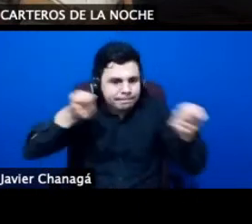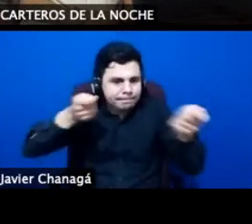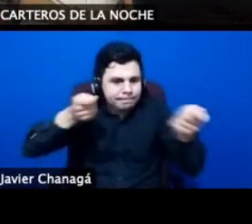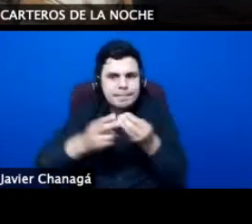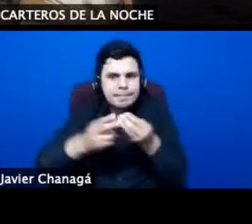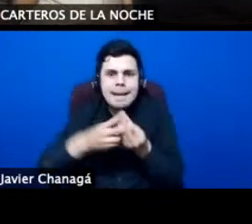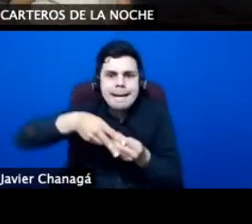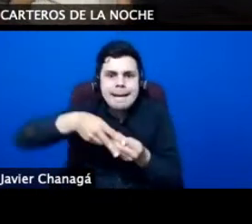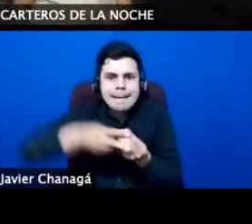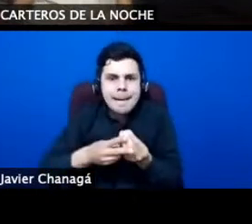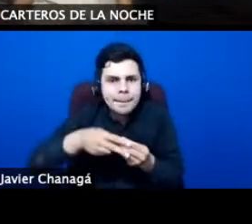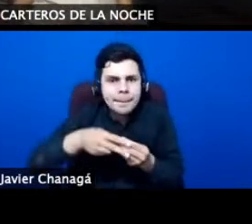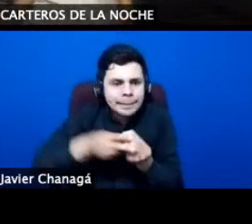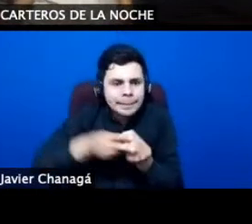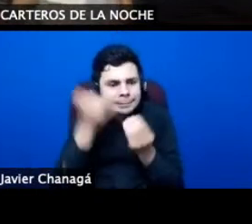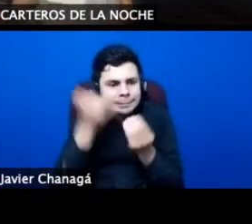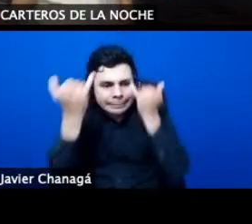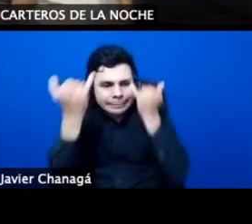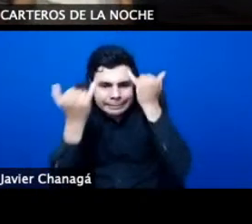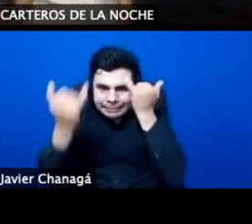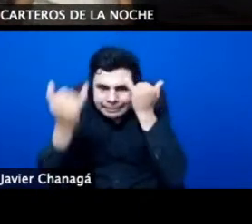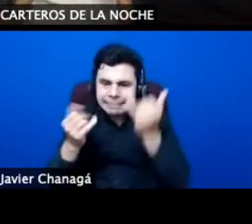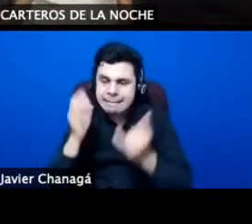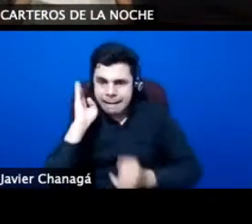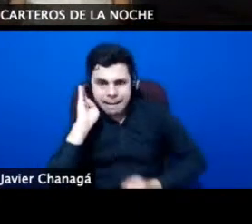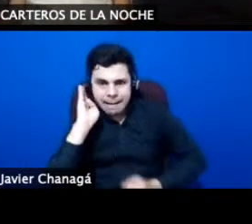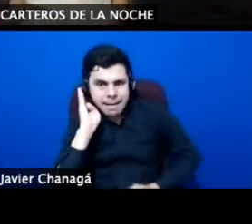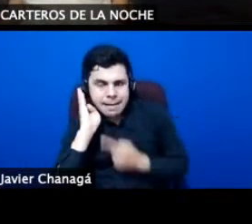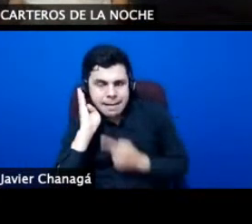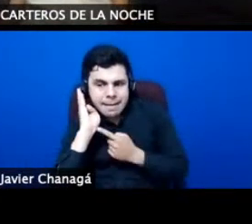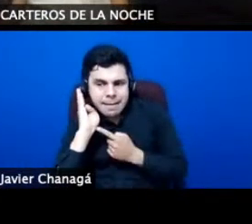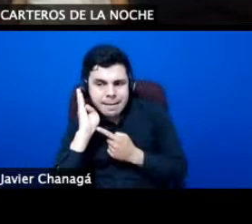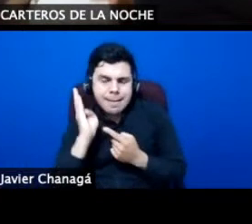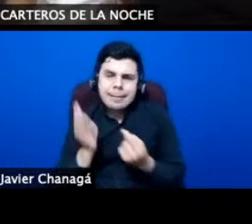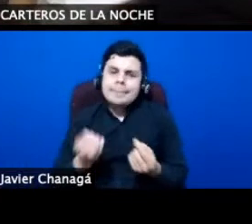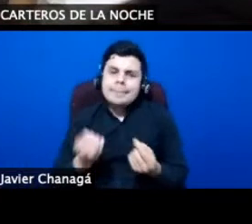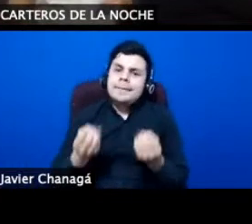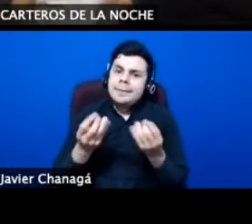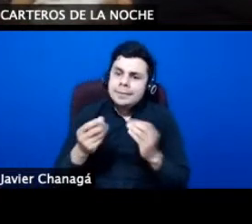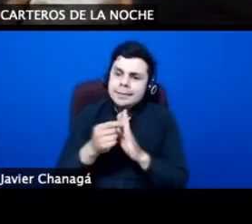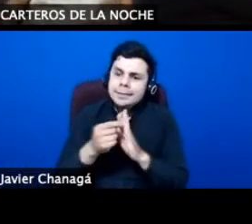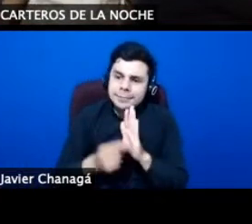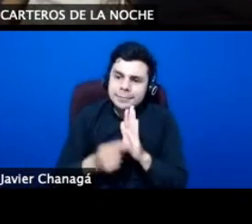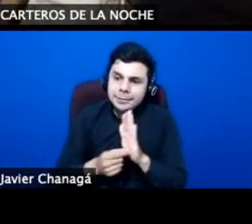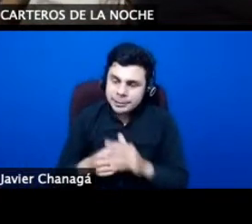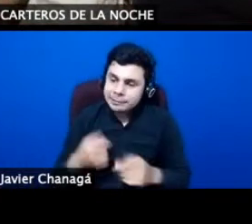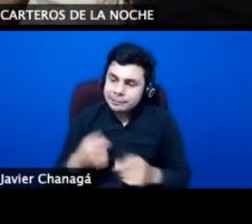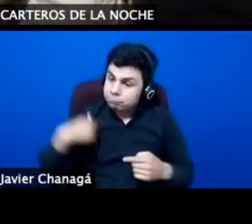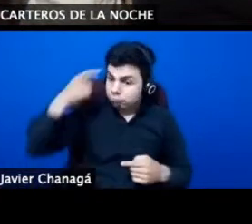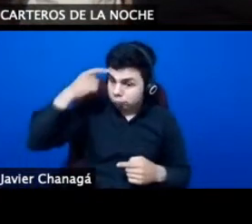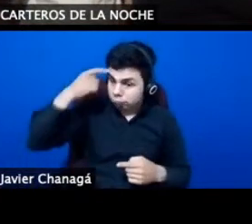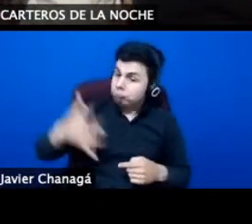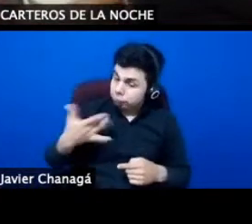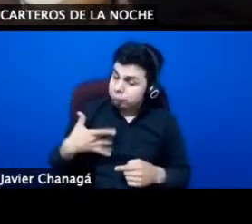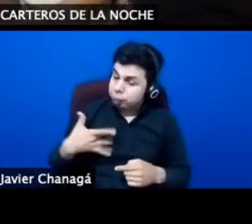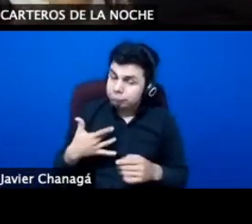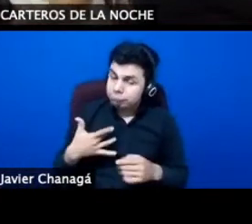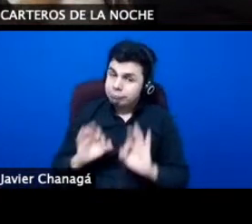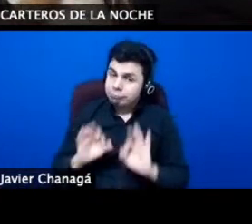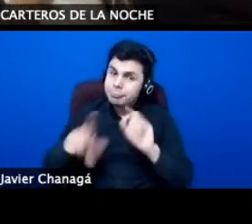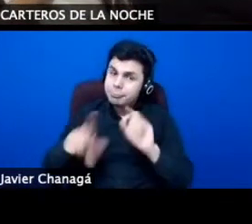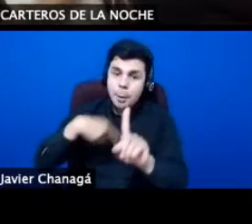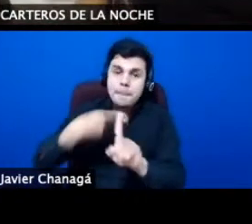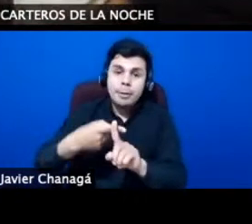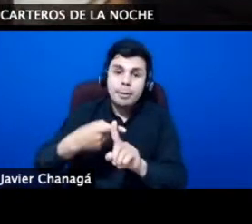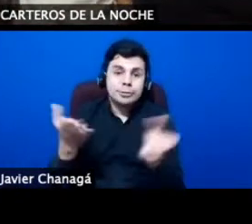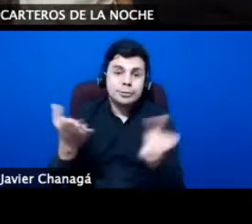mucho teléfono, pero digamos que a mí en ese sentido me parece muy positivo el tema del COVID.